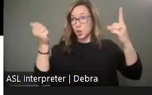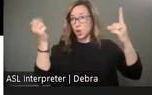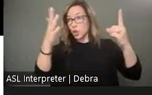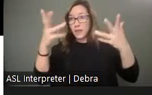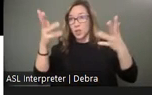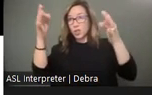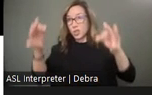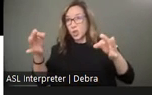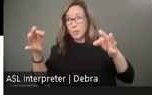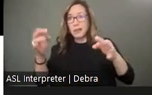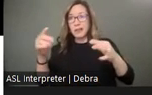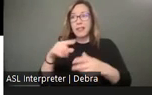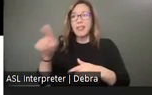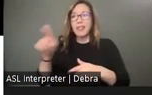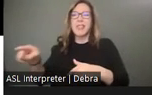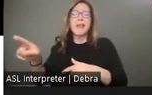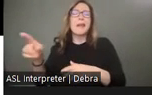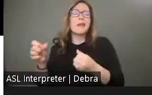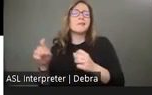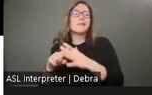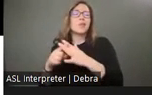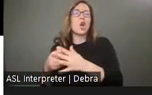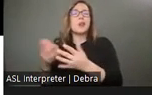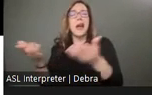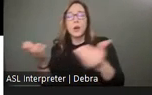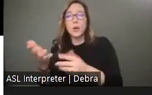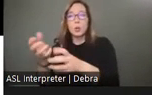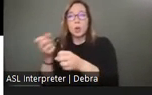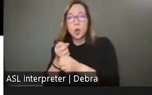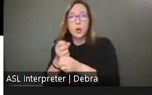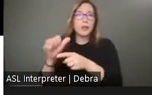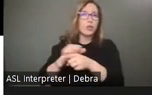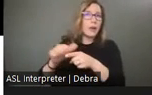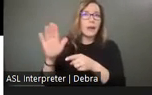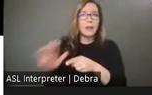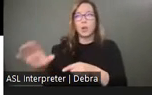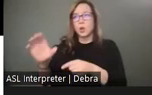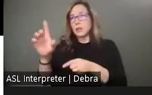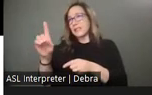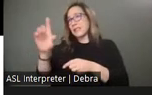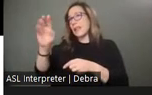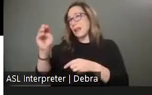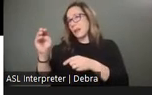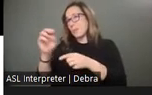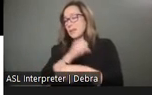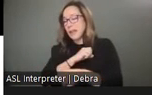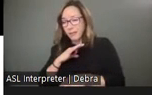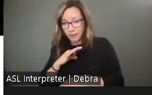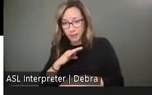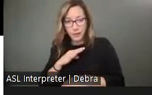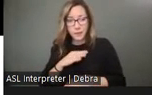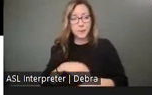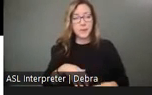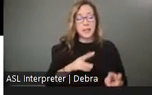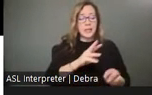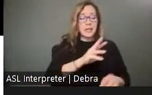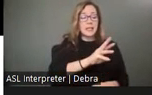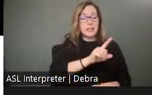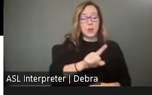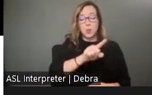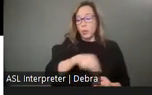the state, tribe, or territory can begin hiring, procuring, training all of their DCM staff. In day 61 through